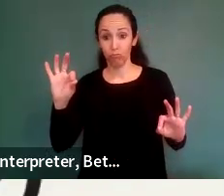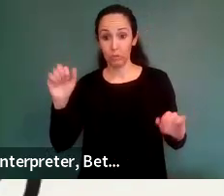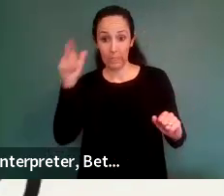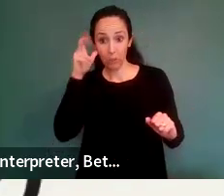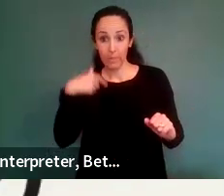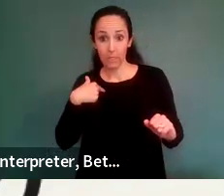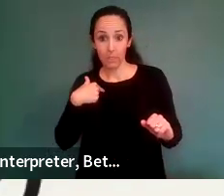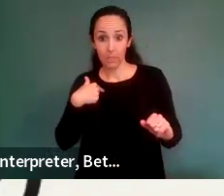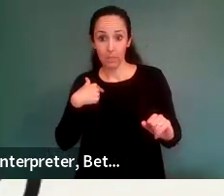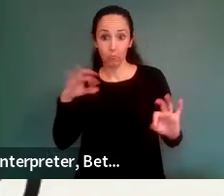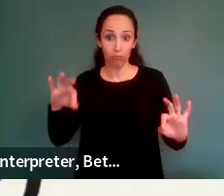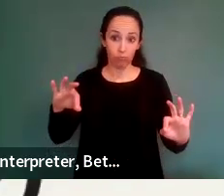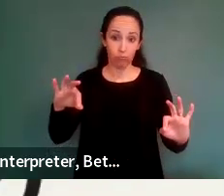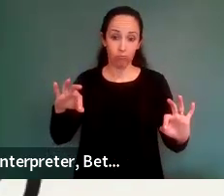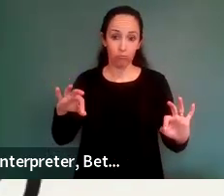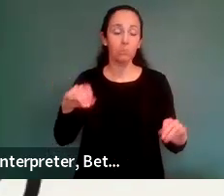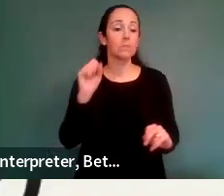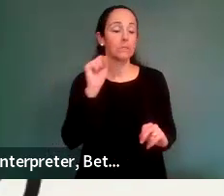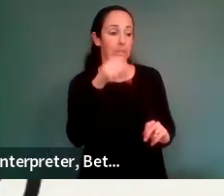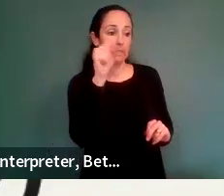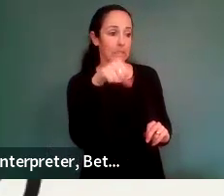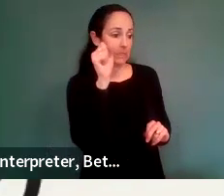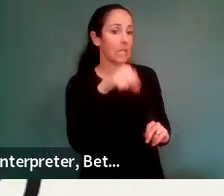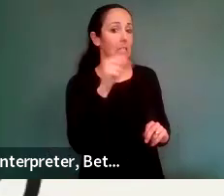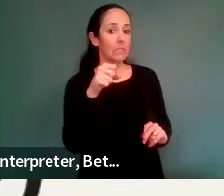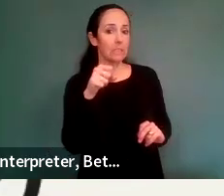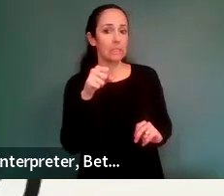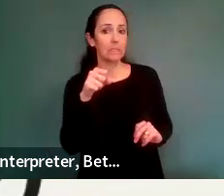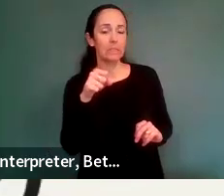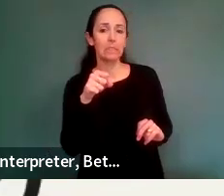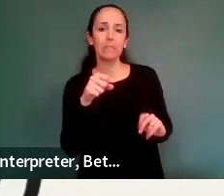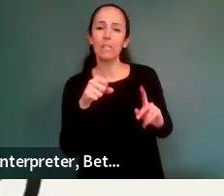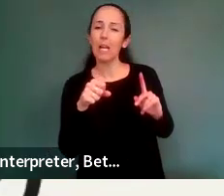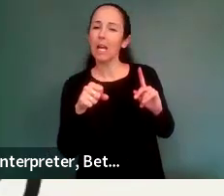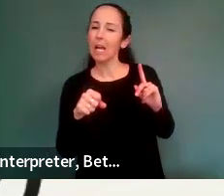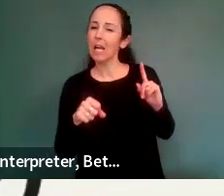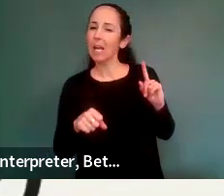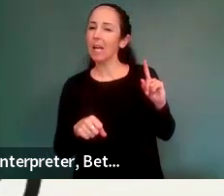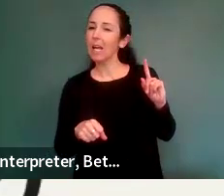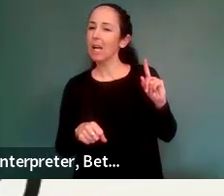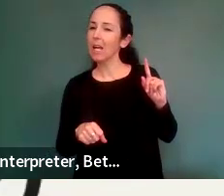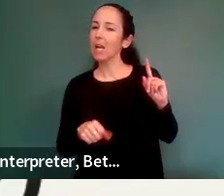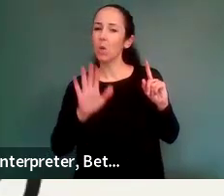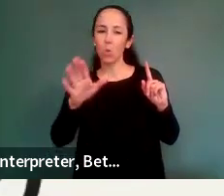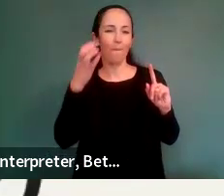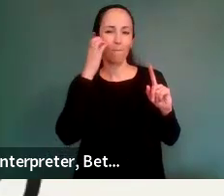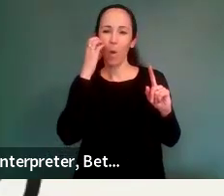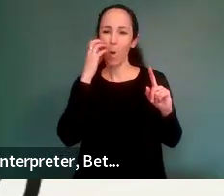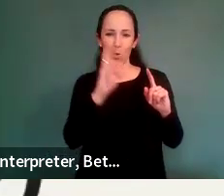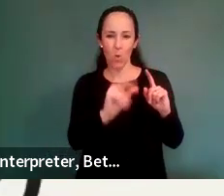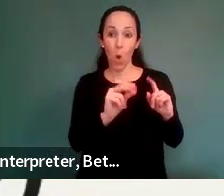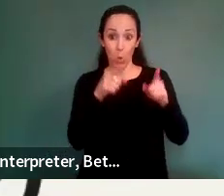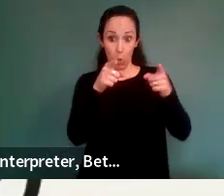Yes, you are coming through loud. Not your phone though, but you